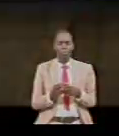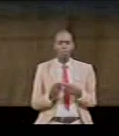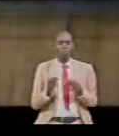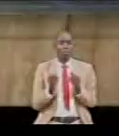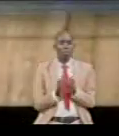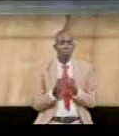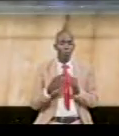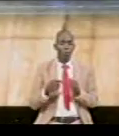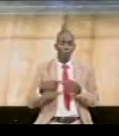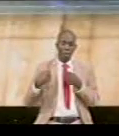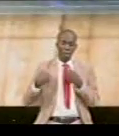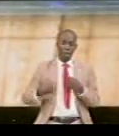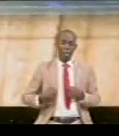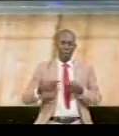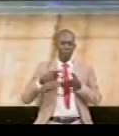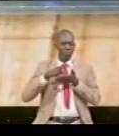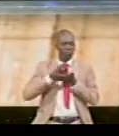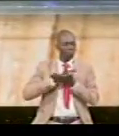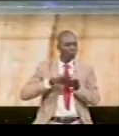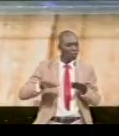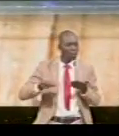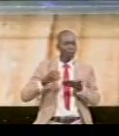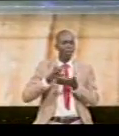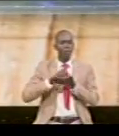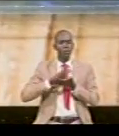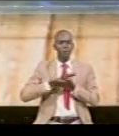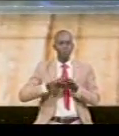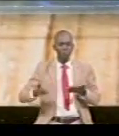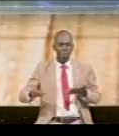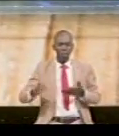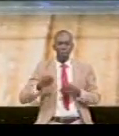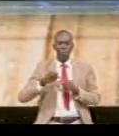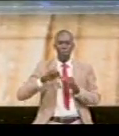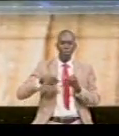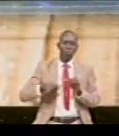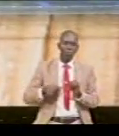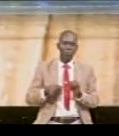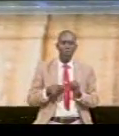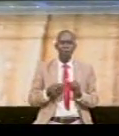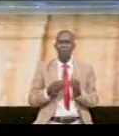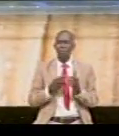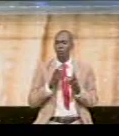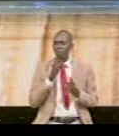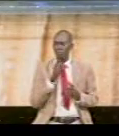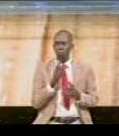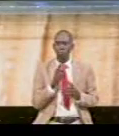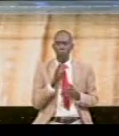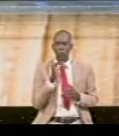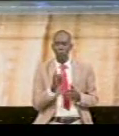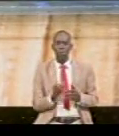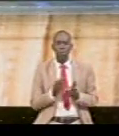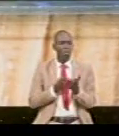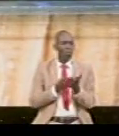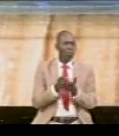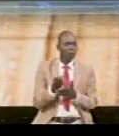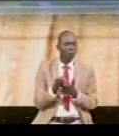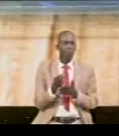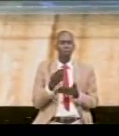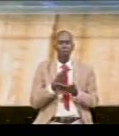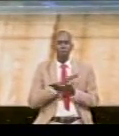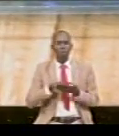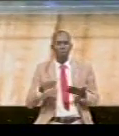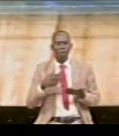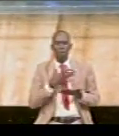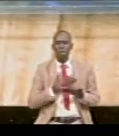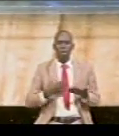heart purified, sanctified, circumcised, sincere, honest, holy and